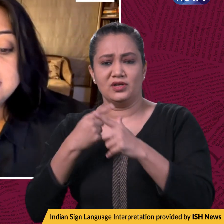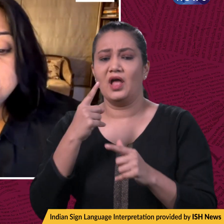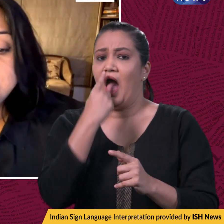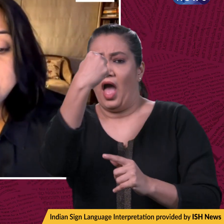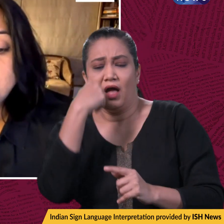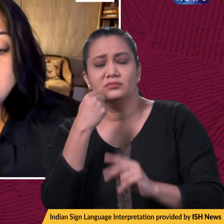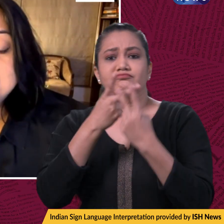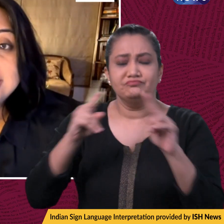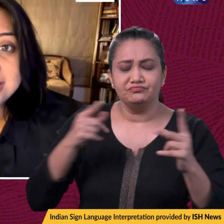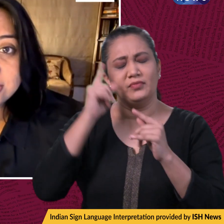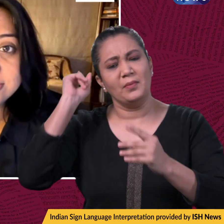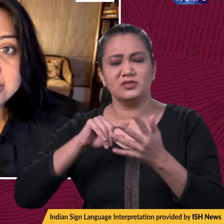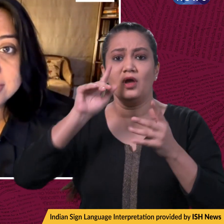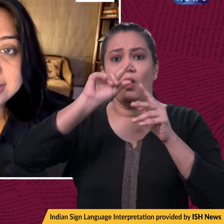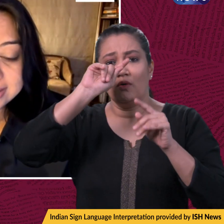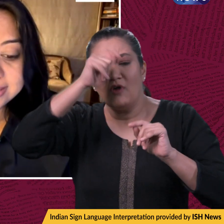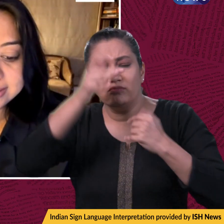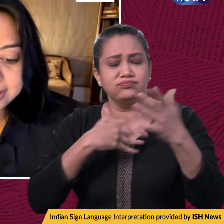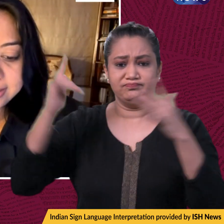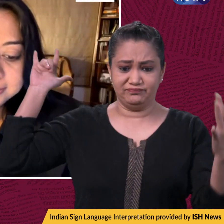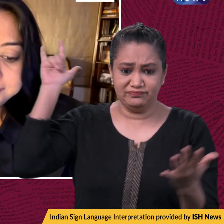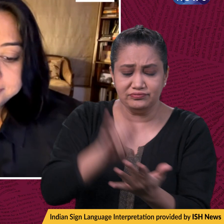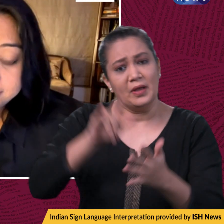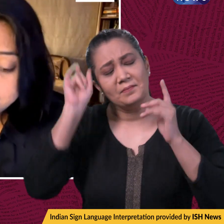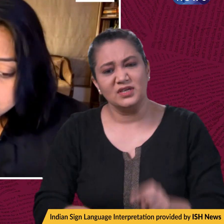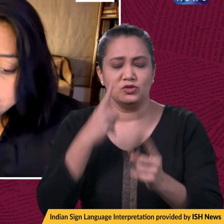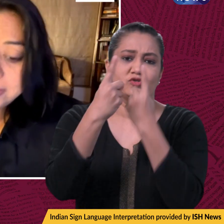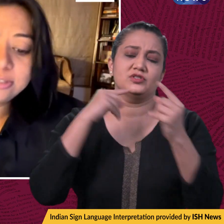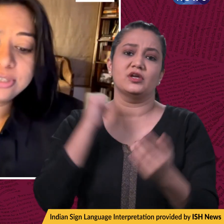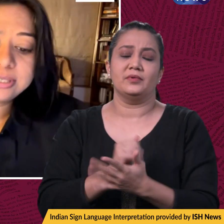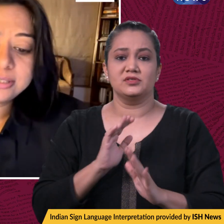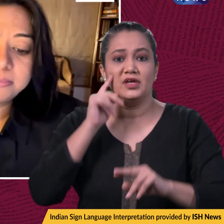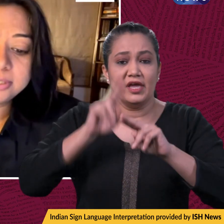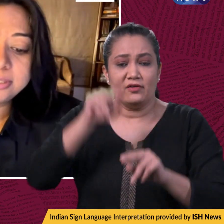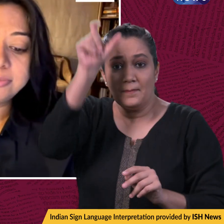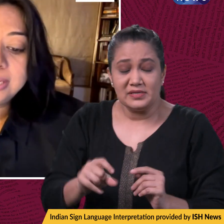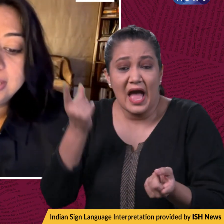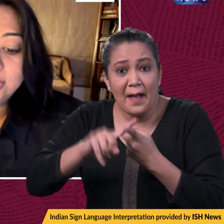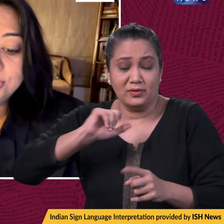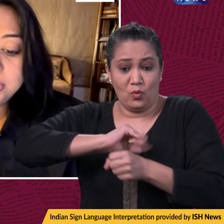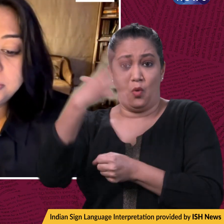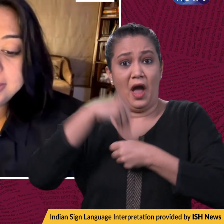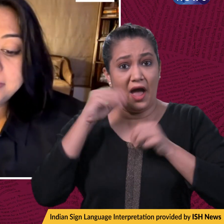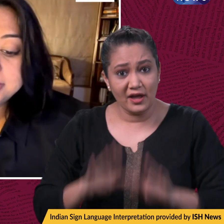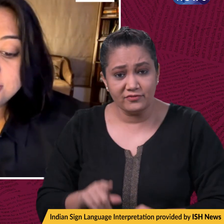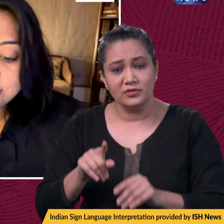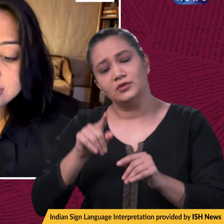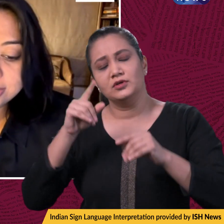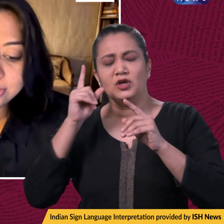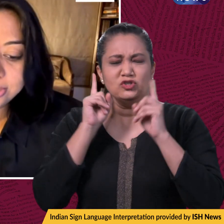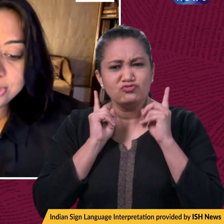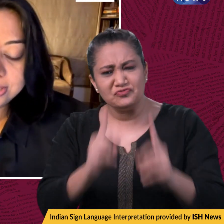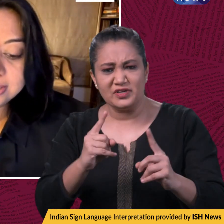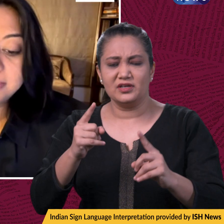will be mandatory for all international travelers landing in Delhi. If a passenger is tested positive, he or she will be kept in